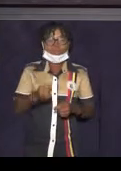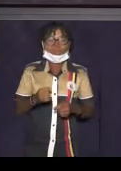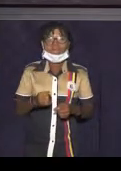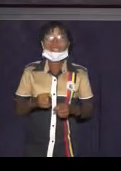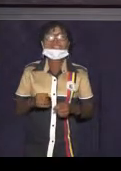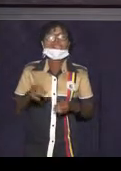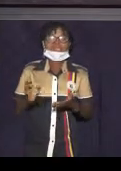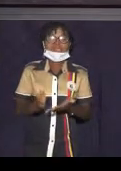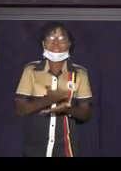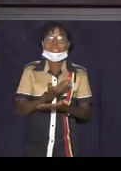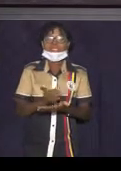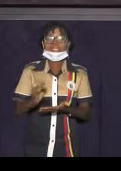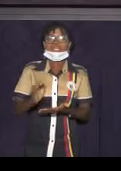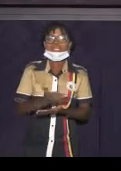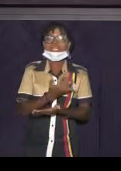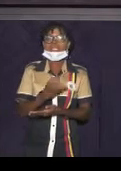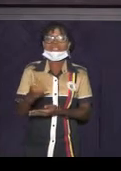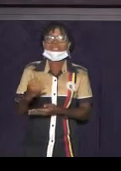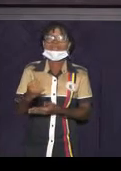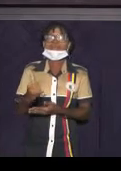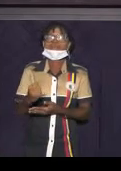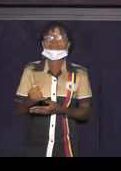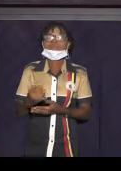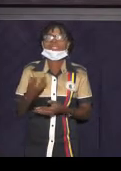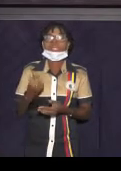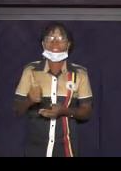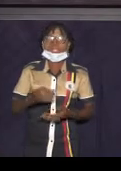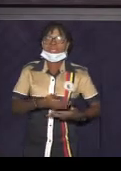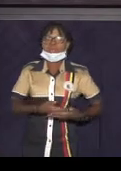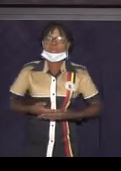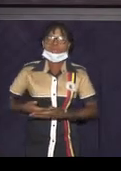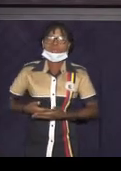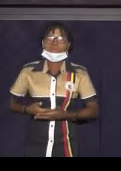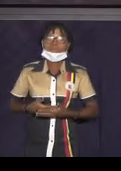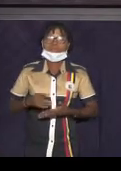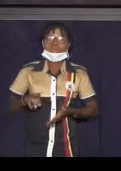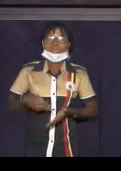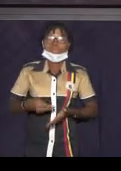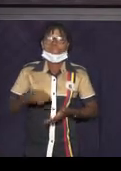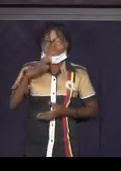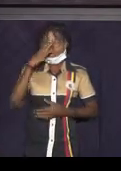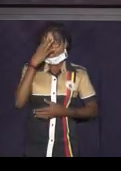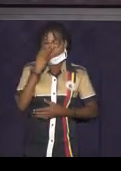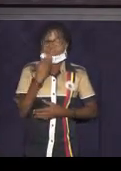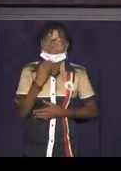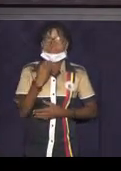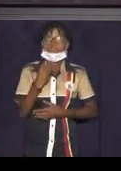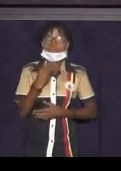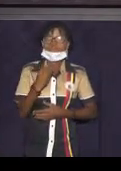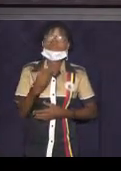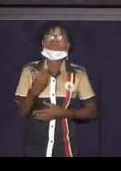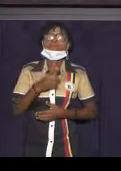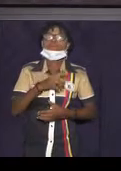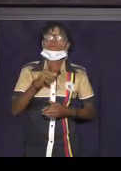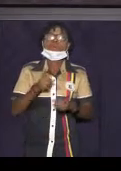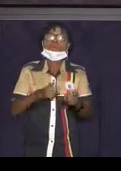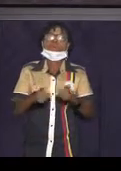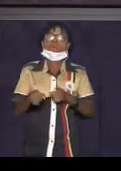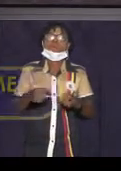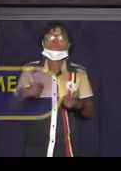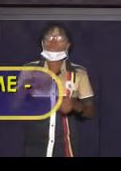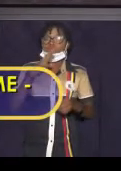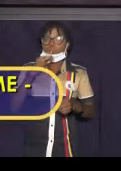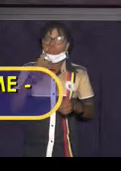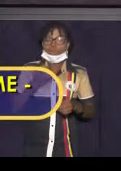that was going on. While we were singing, the baby fell asleep. While we were singing, the